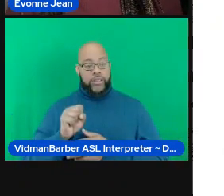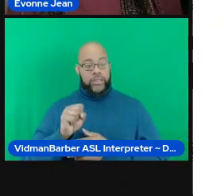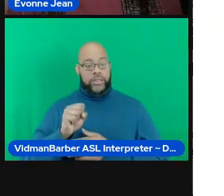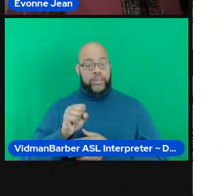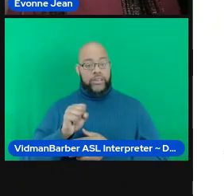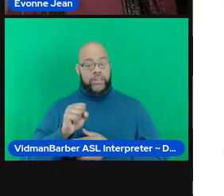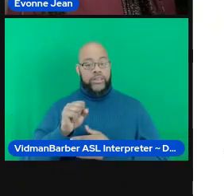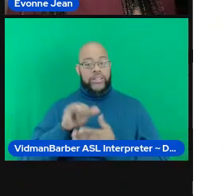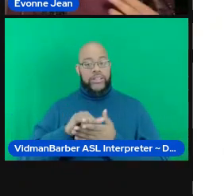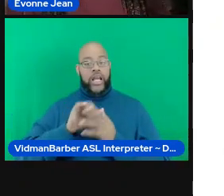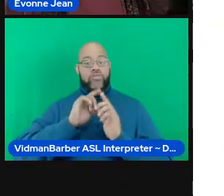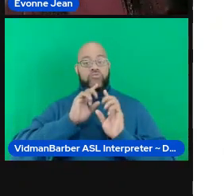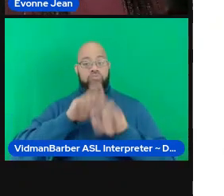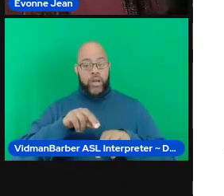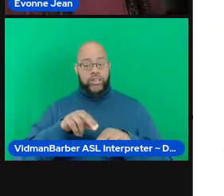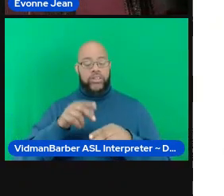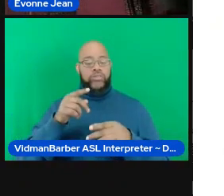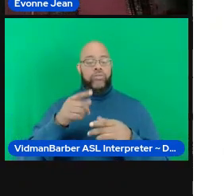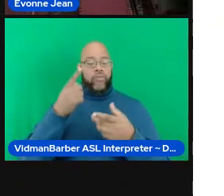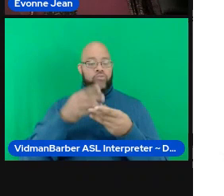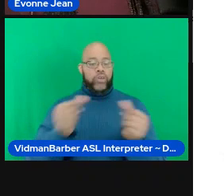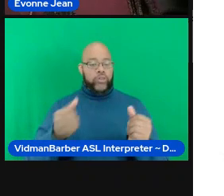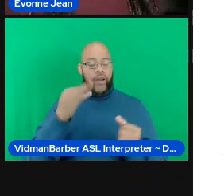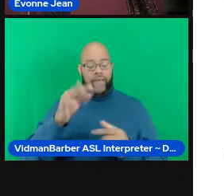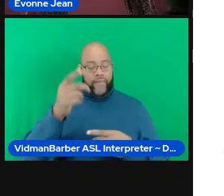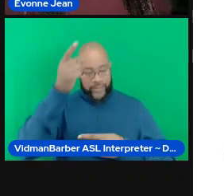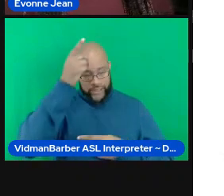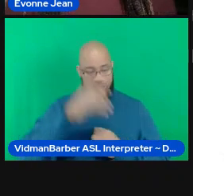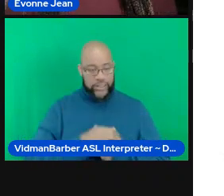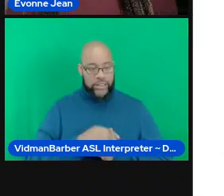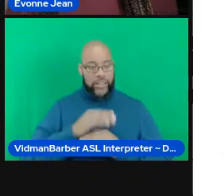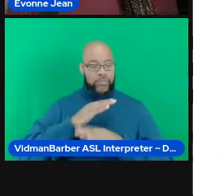response is required for resolution of infection. In